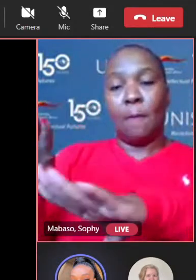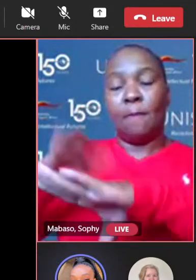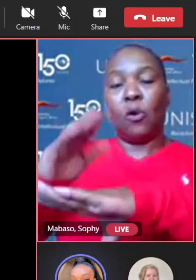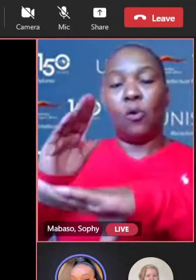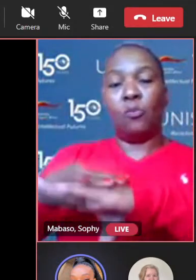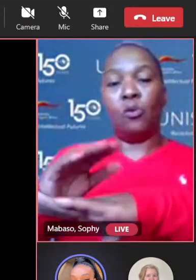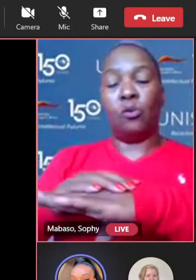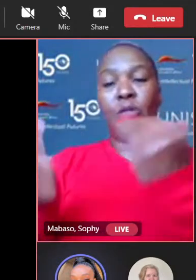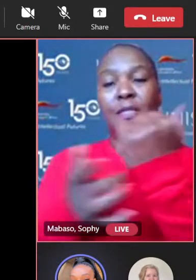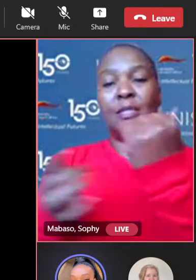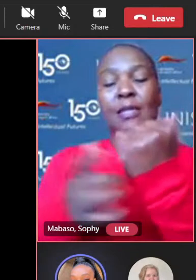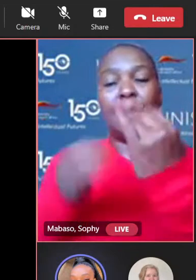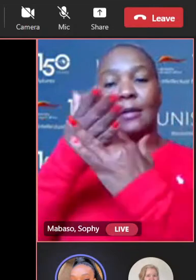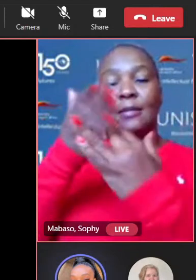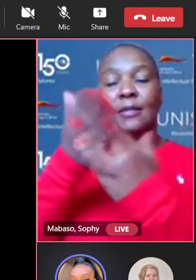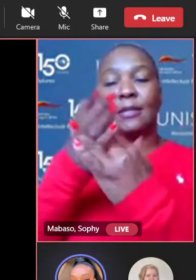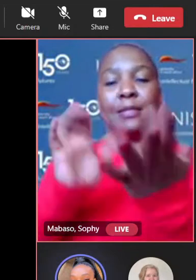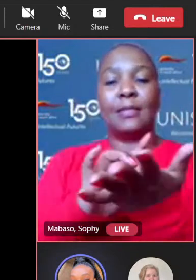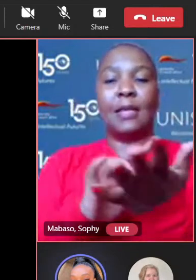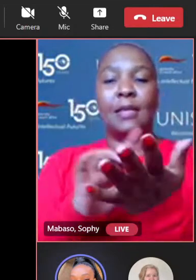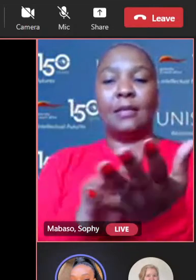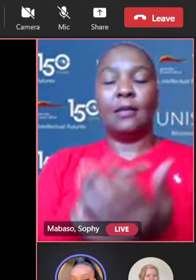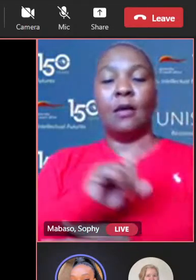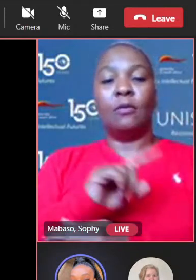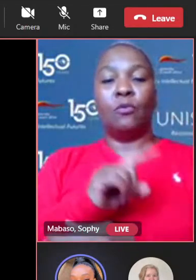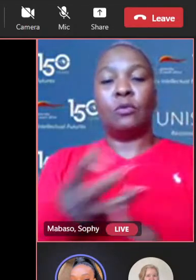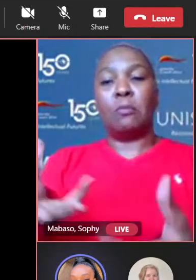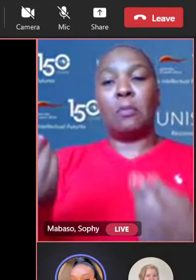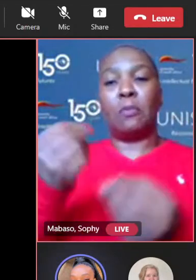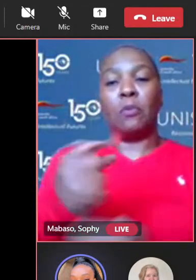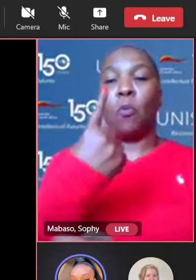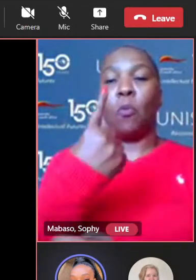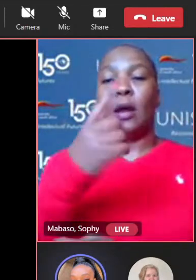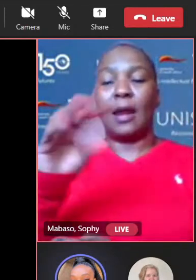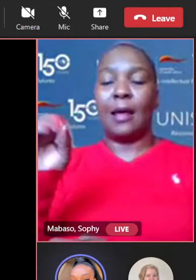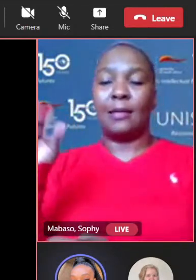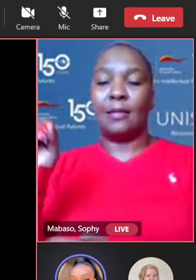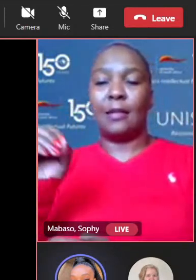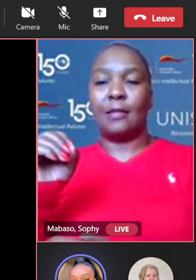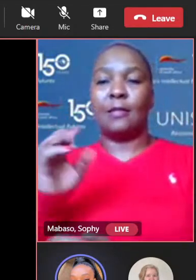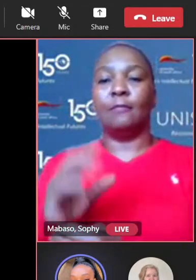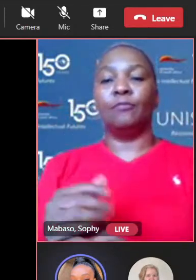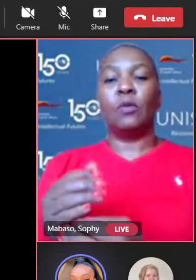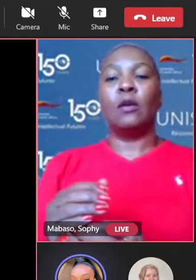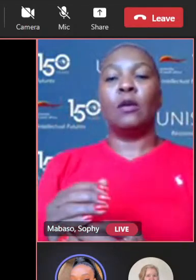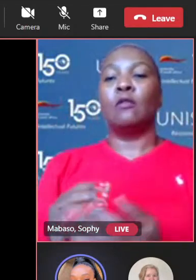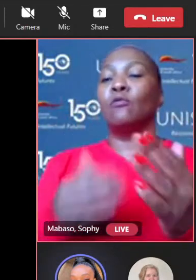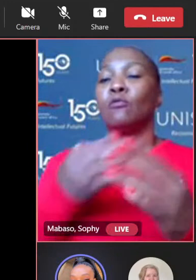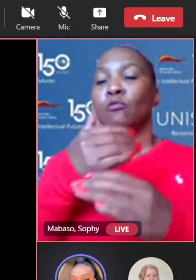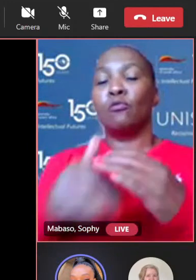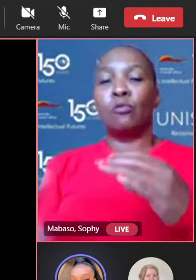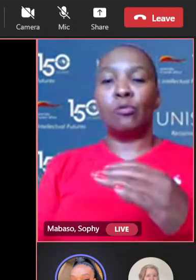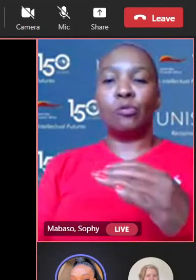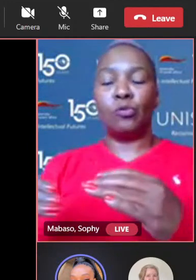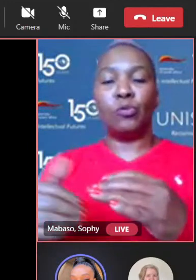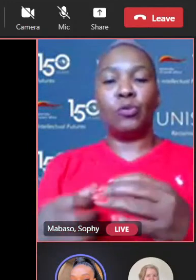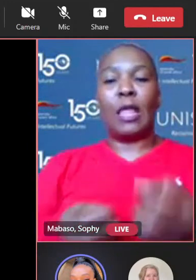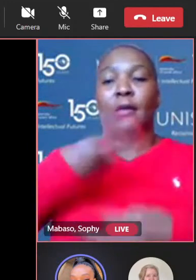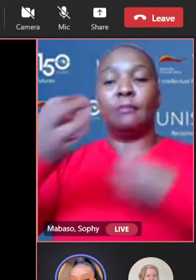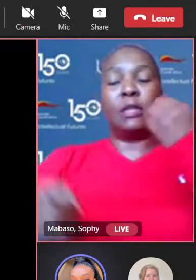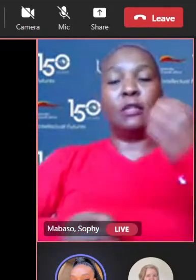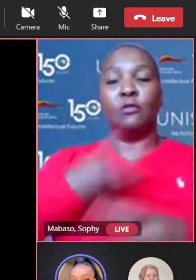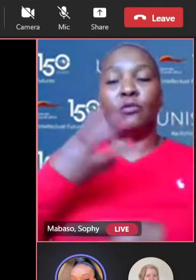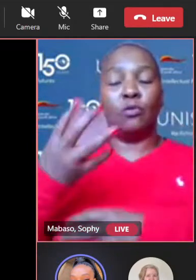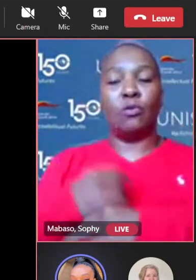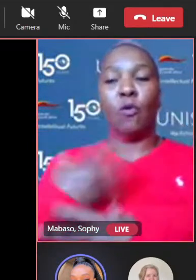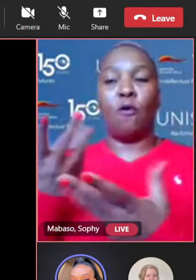Our aim is to acquire 100 digital access centers through the expression of interest. We hope that we